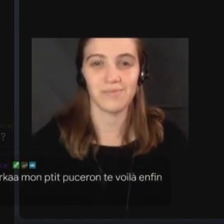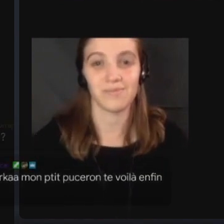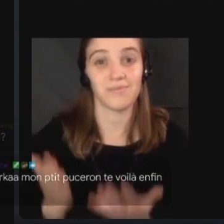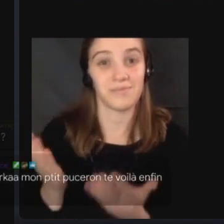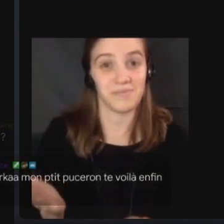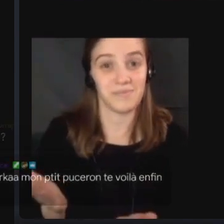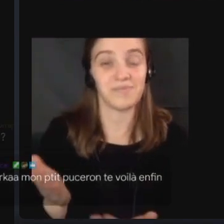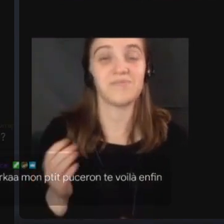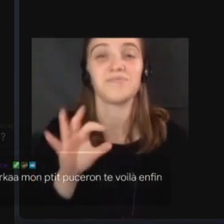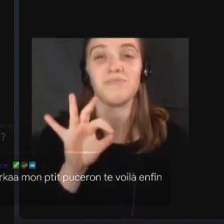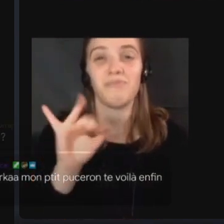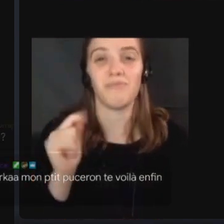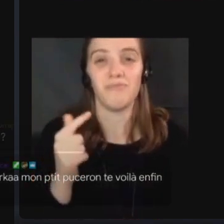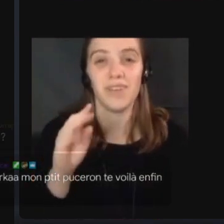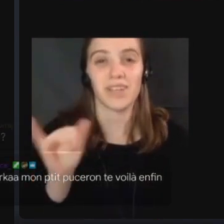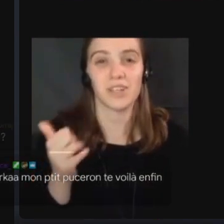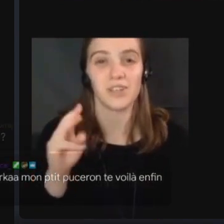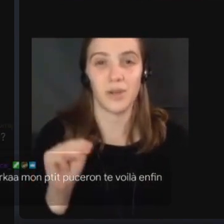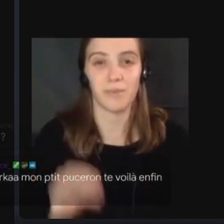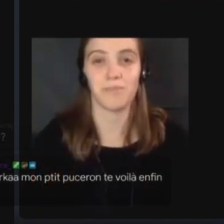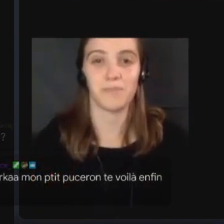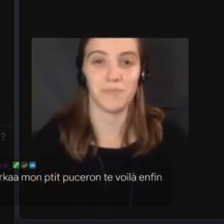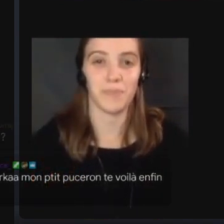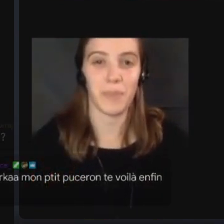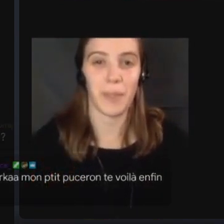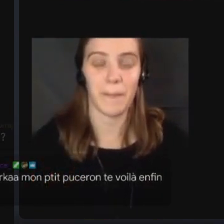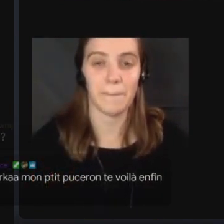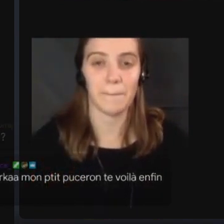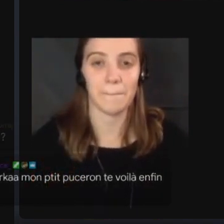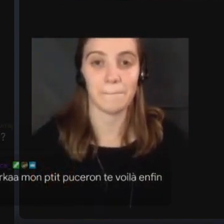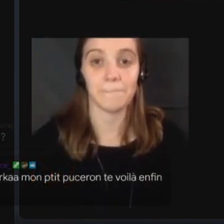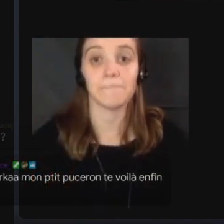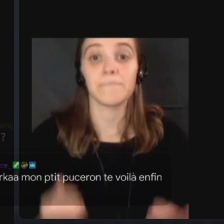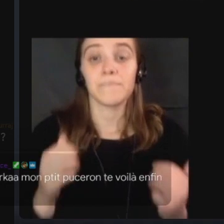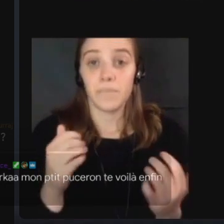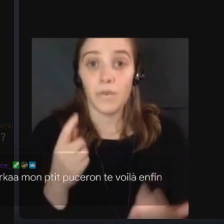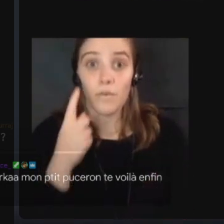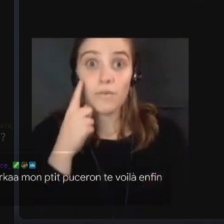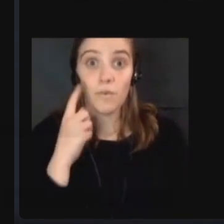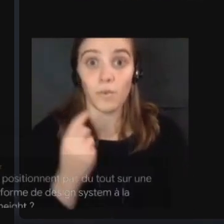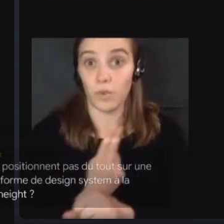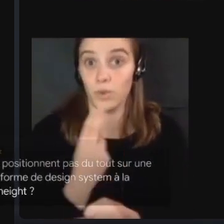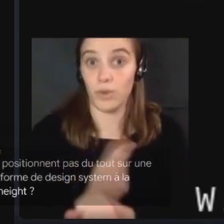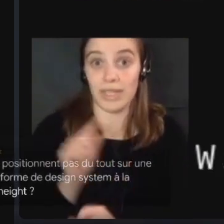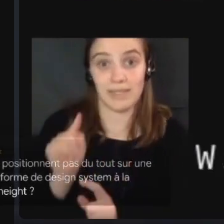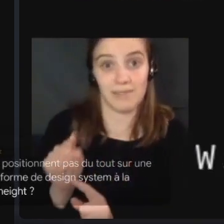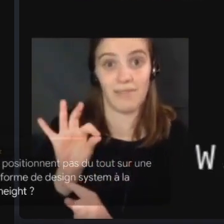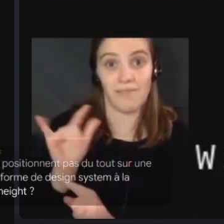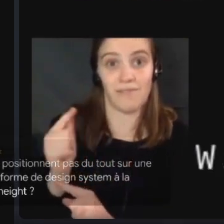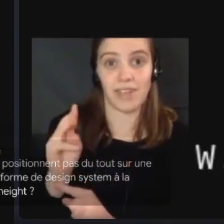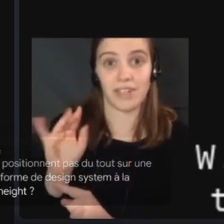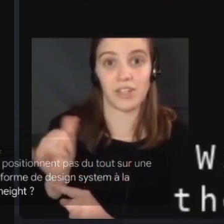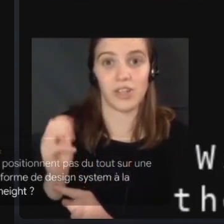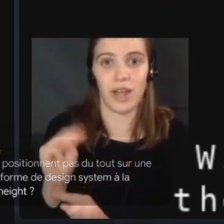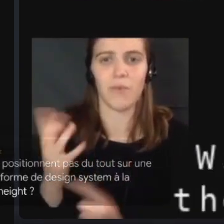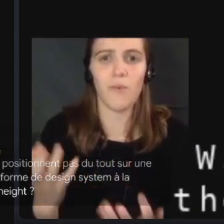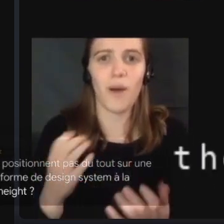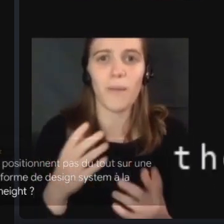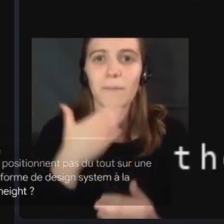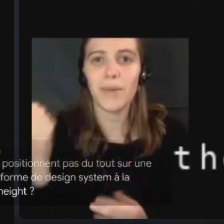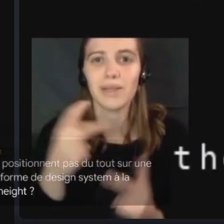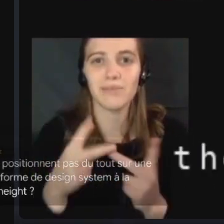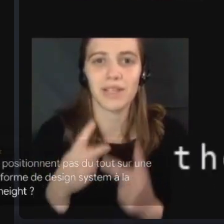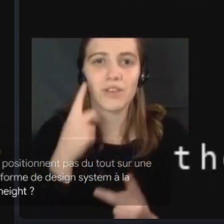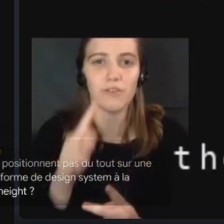This is FigJam. Ah, c'est Miro! FigJam, we want to create the best experience for teams to play, enter flow state, and be